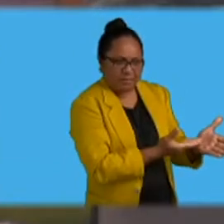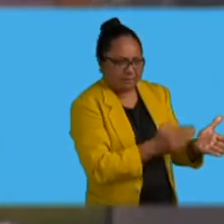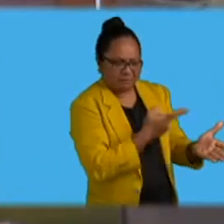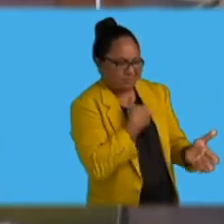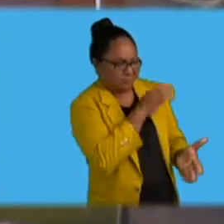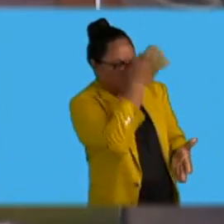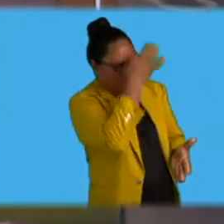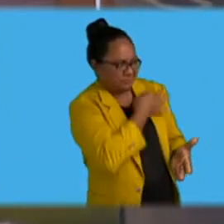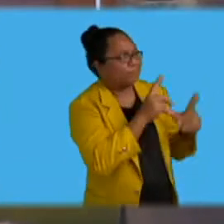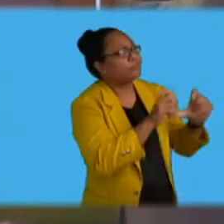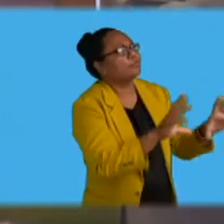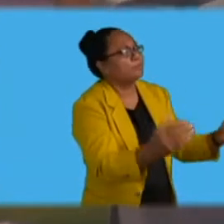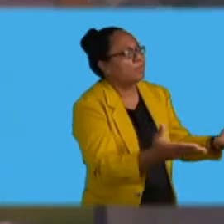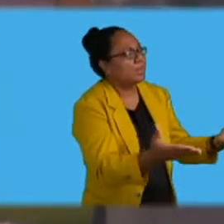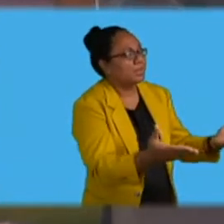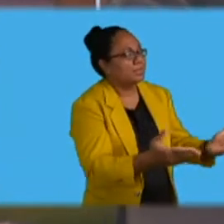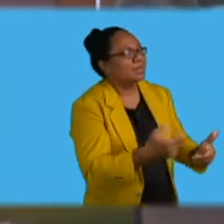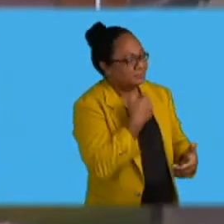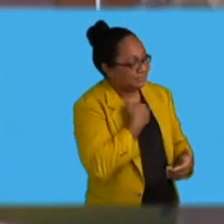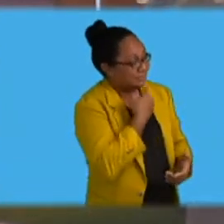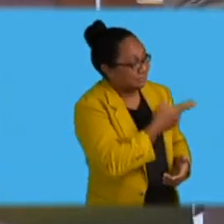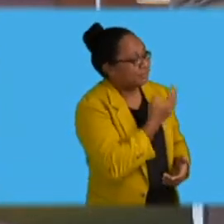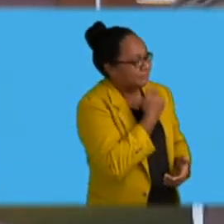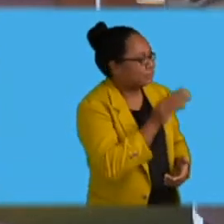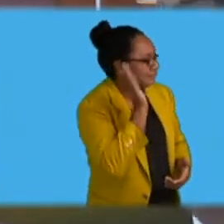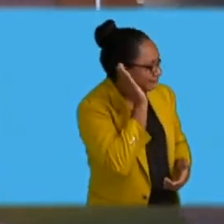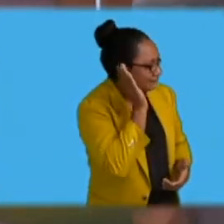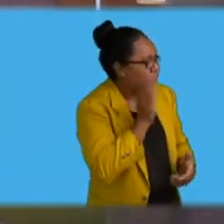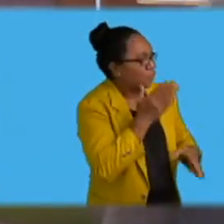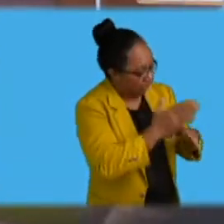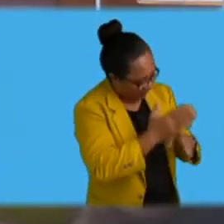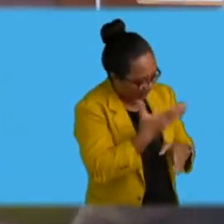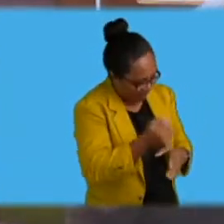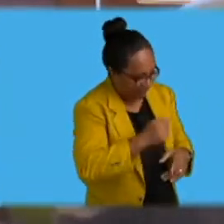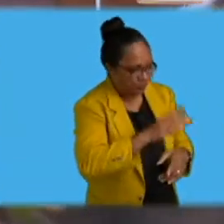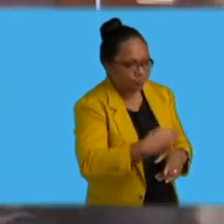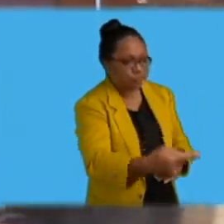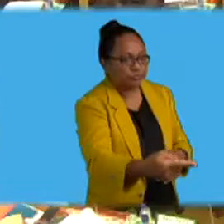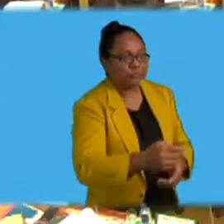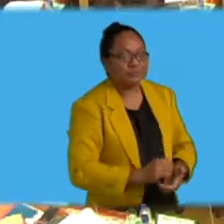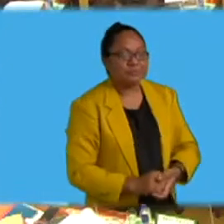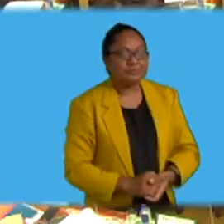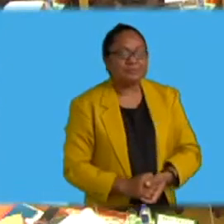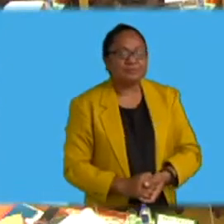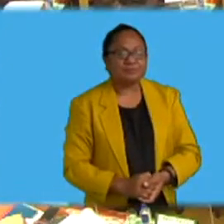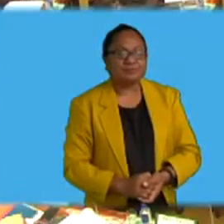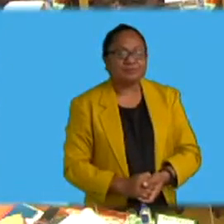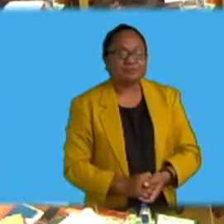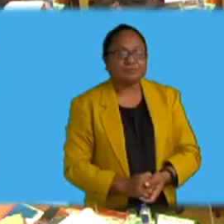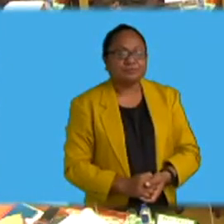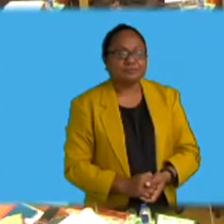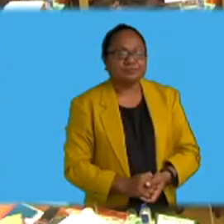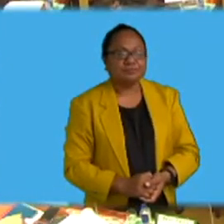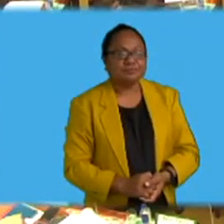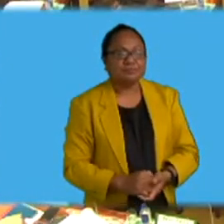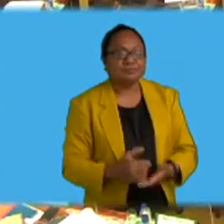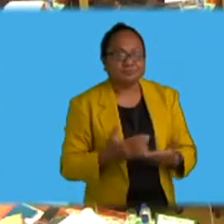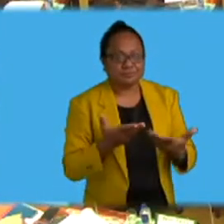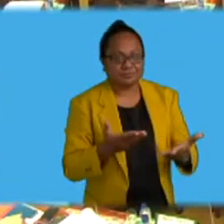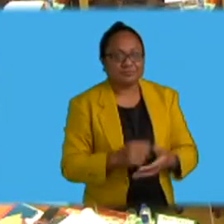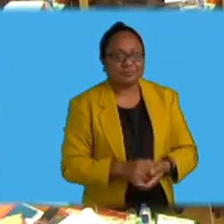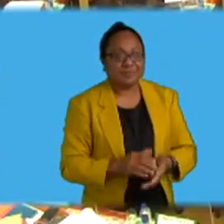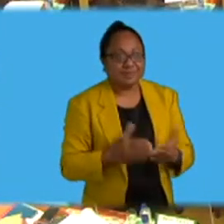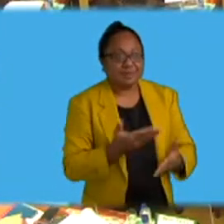me. But I can tell you, and he has to listen, that the work is in place. Thank you. I give the floor to the Honourable.